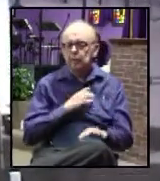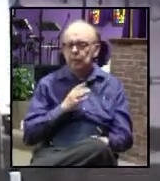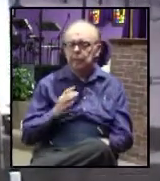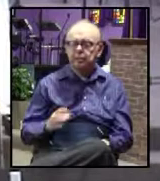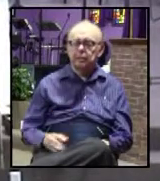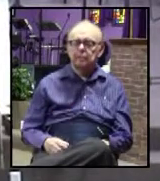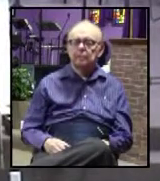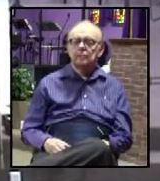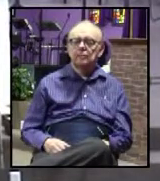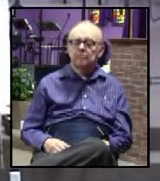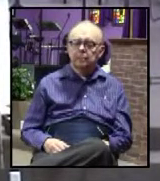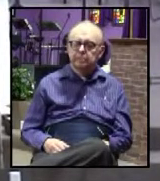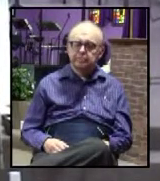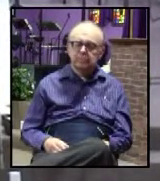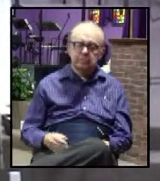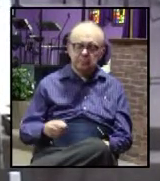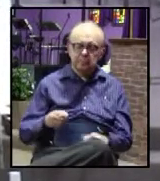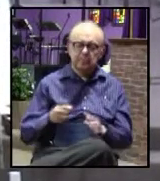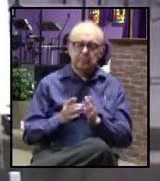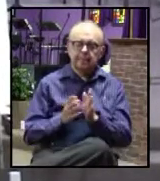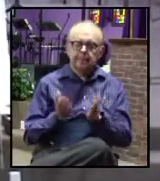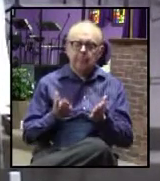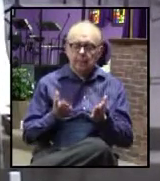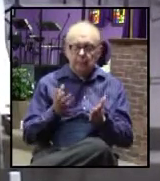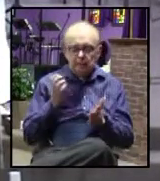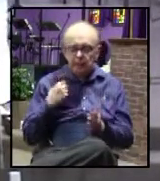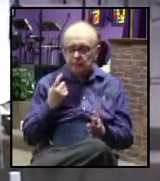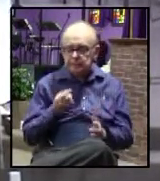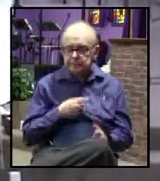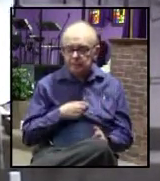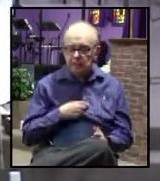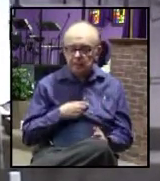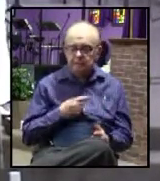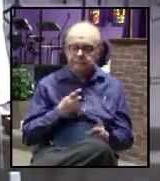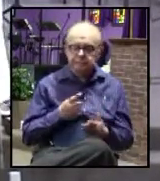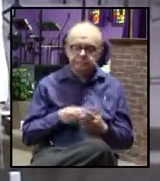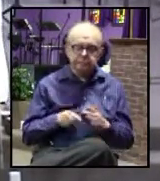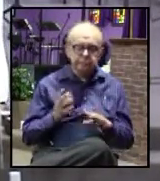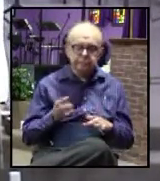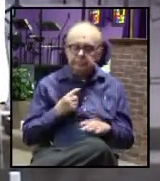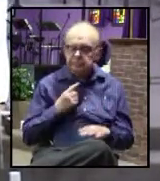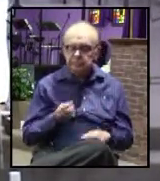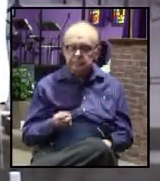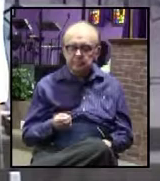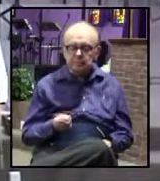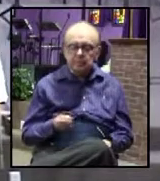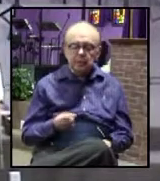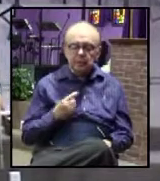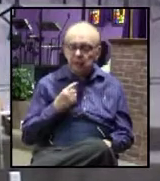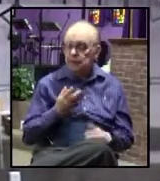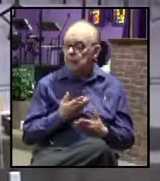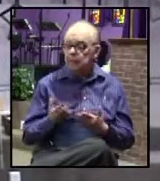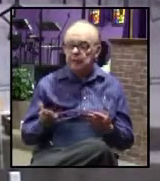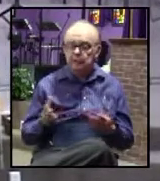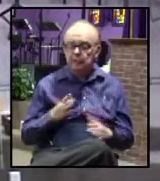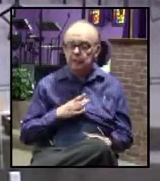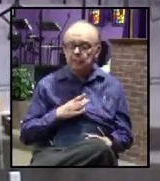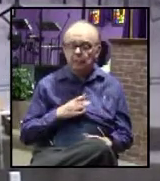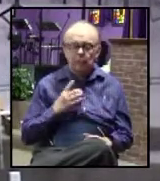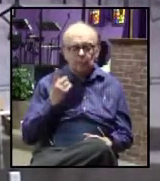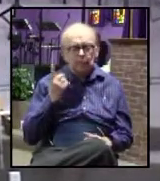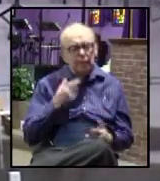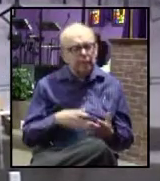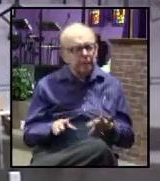Christ, He doesn't want to hear from us when He says, okay, what do you want to say? Everything's fine. No, then what are you